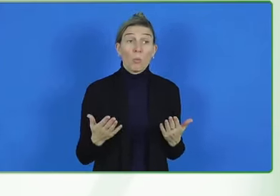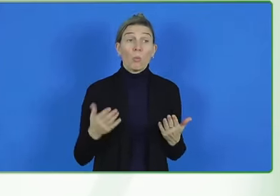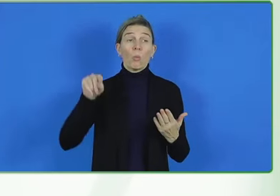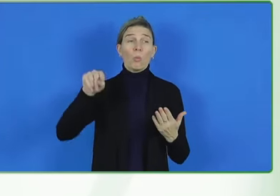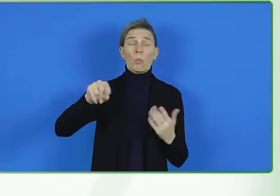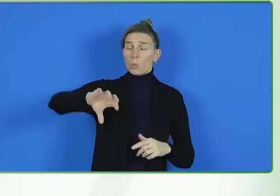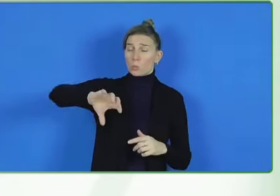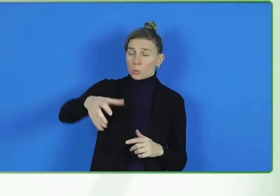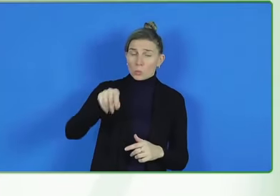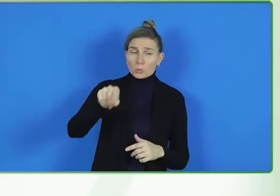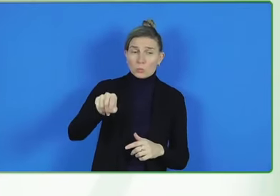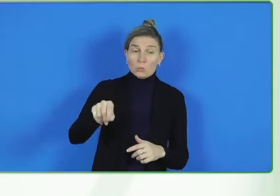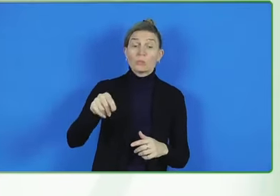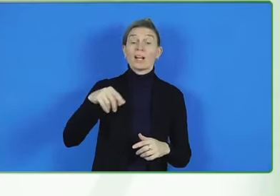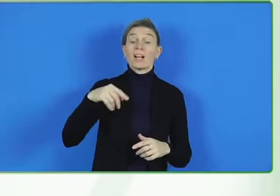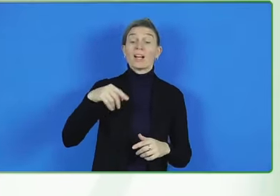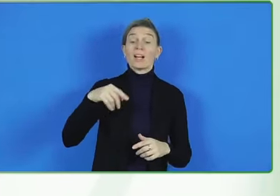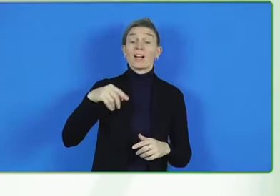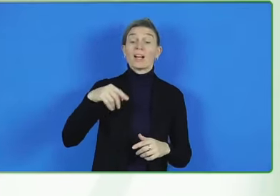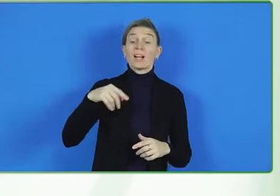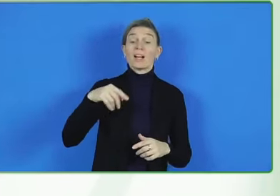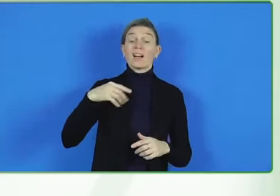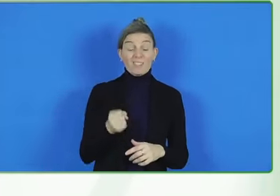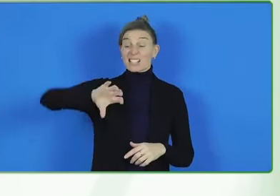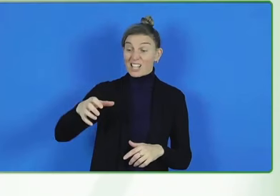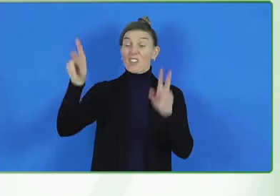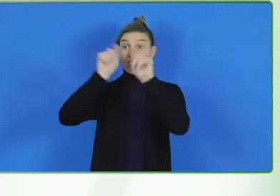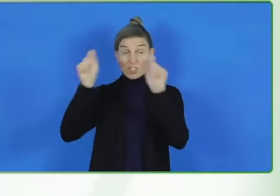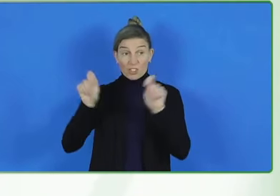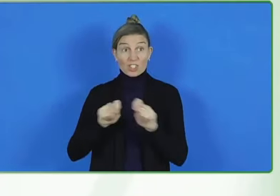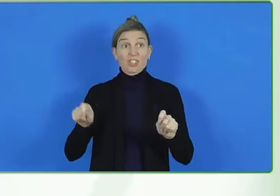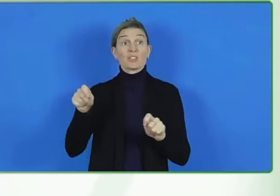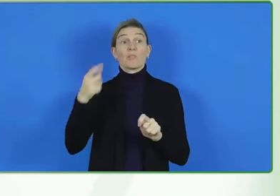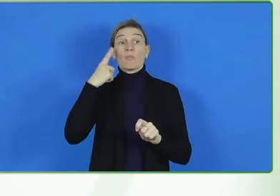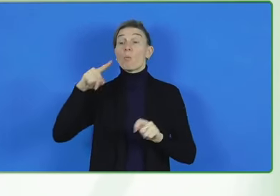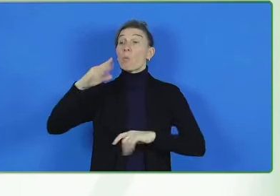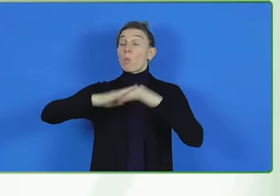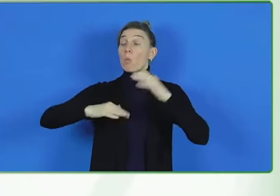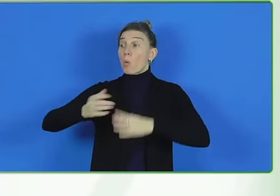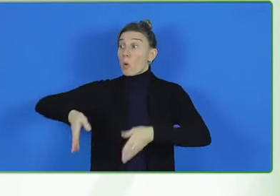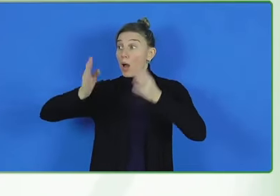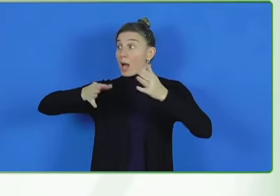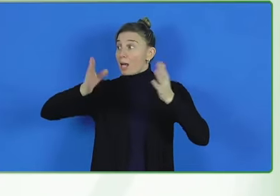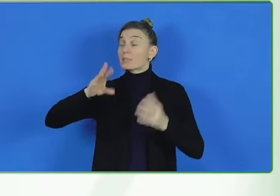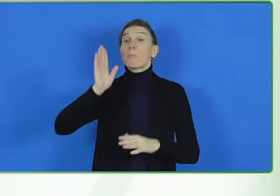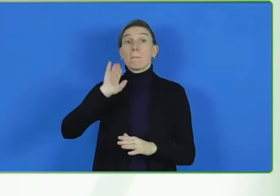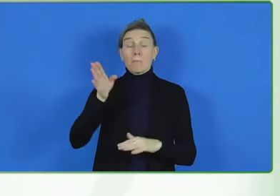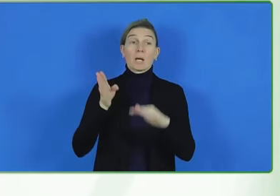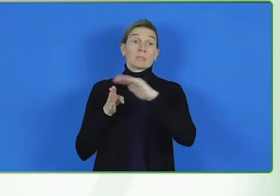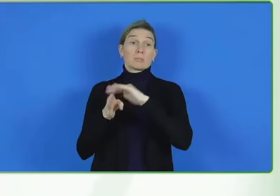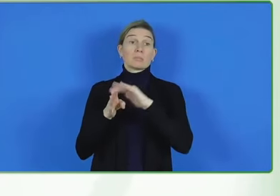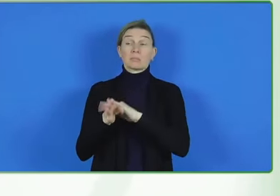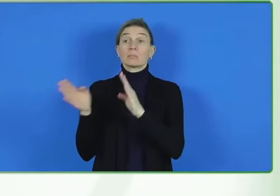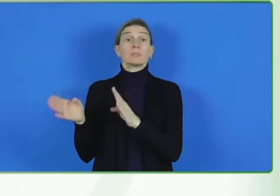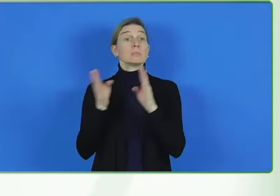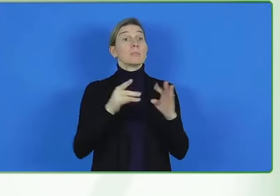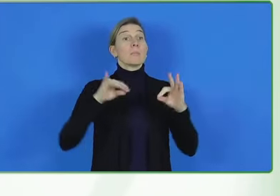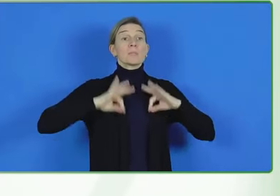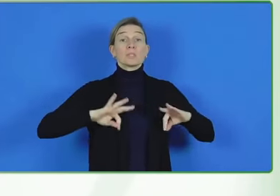of accessibility in building more accessible houses, and the Ministry of Art and Cultures, for